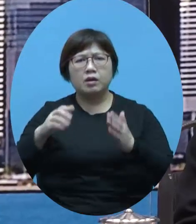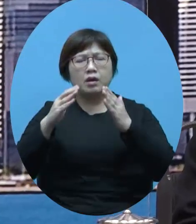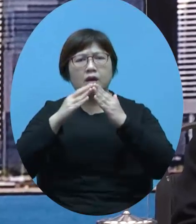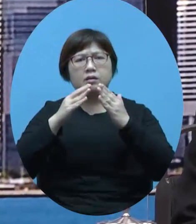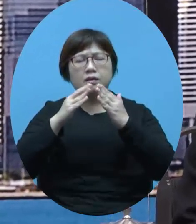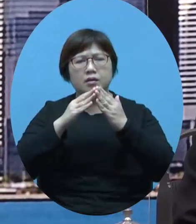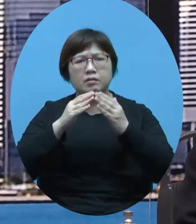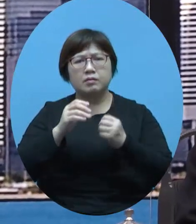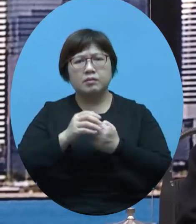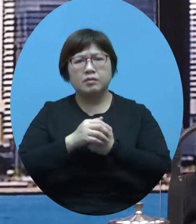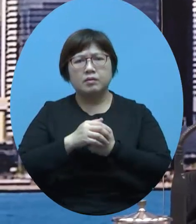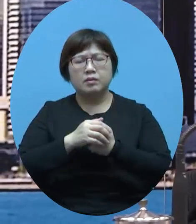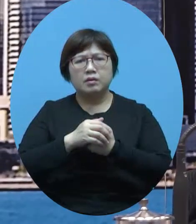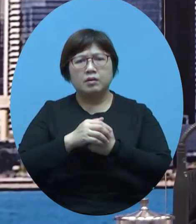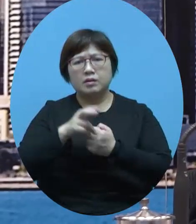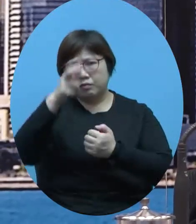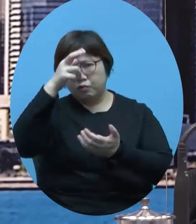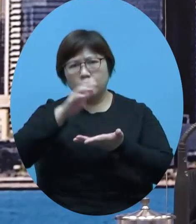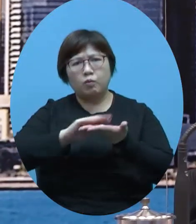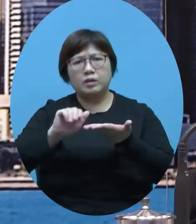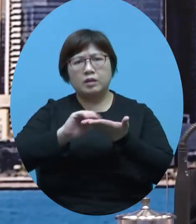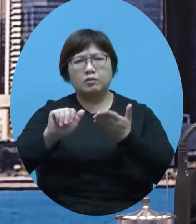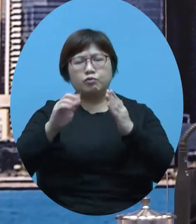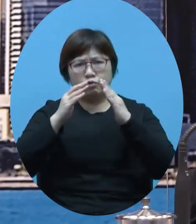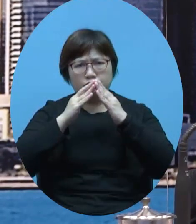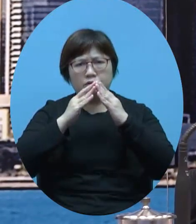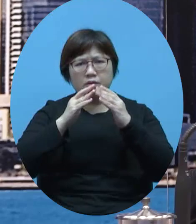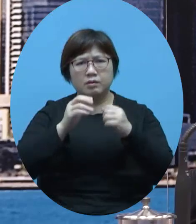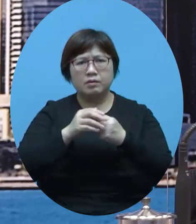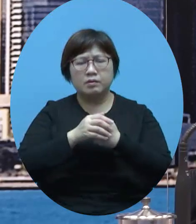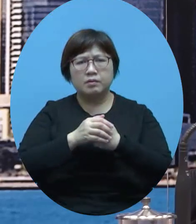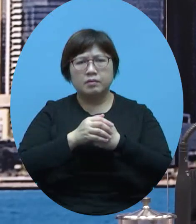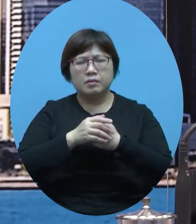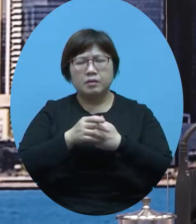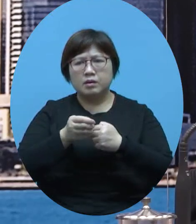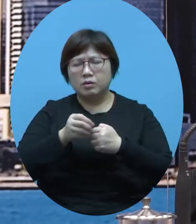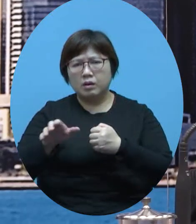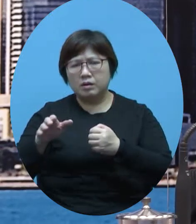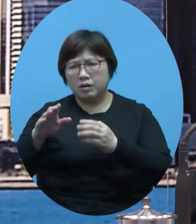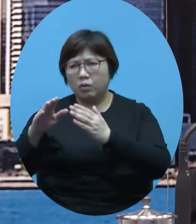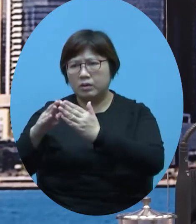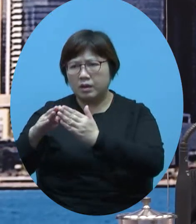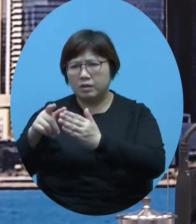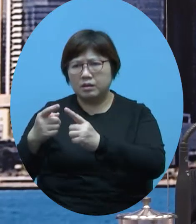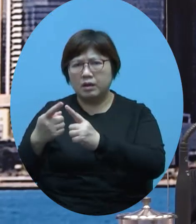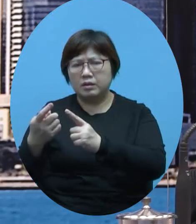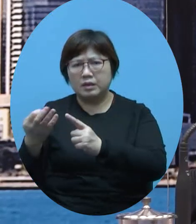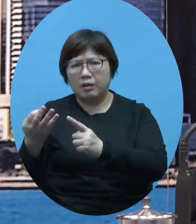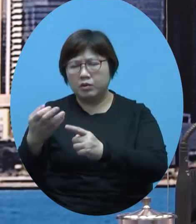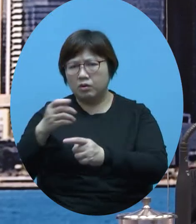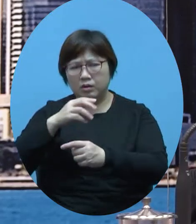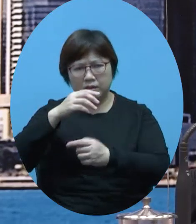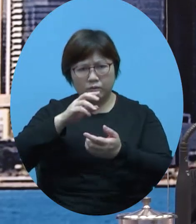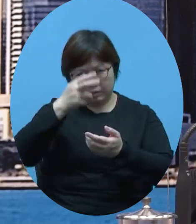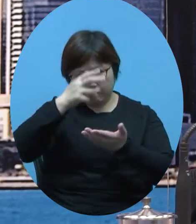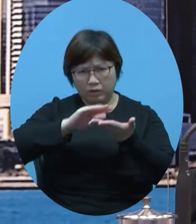Department of Health has sent apology to this family of three members. Actually, they have been staying in the same